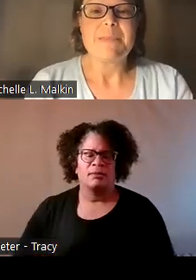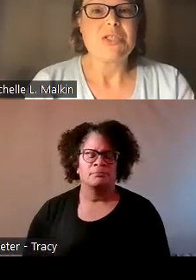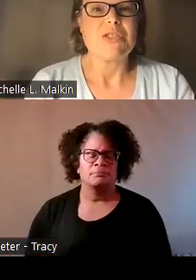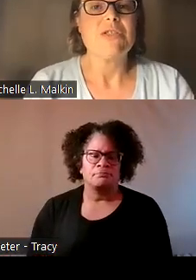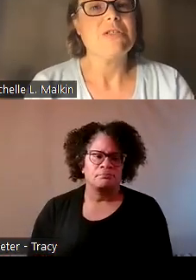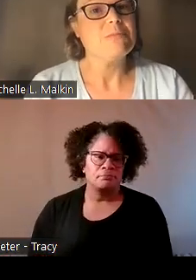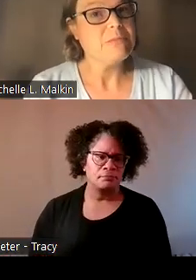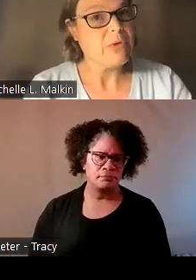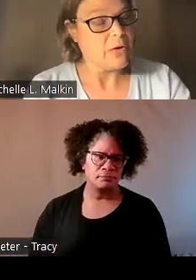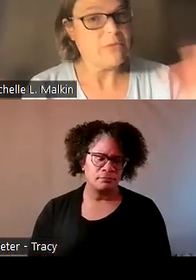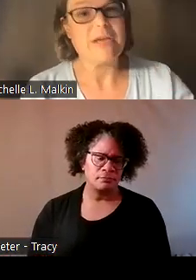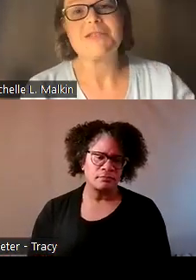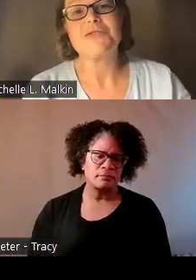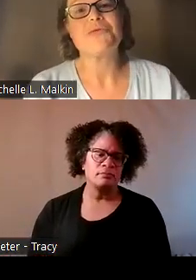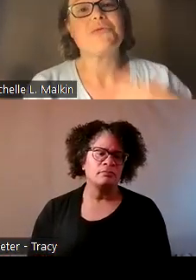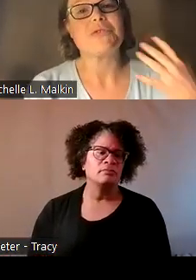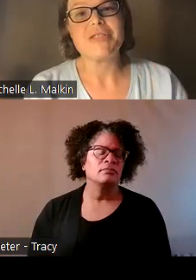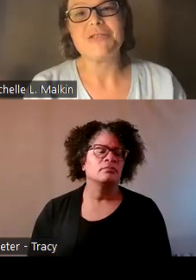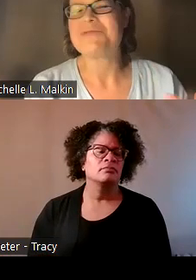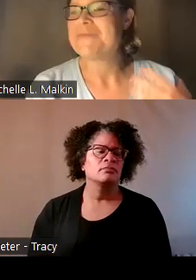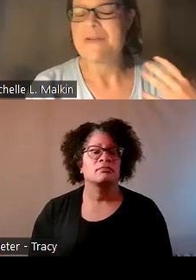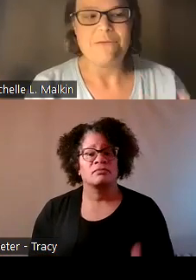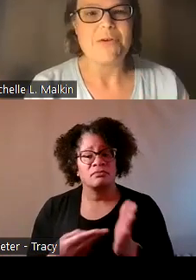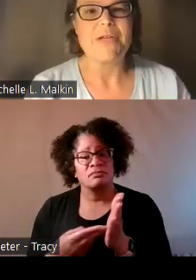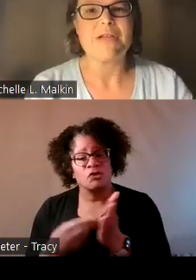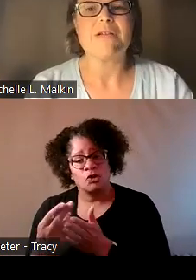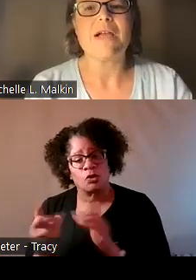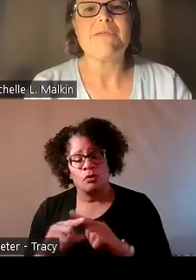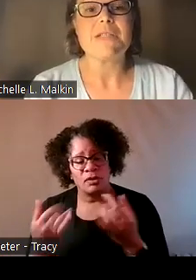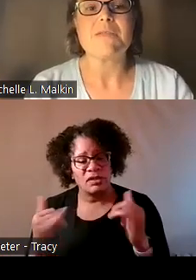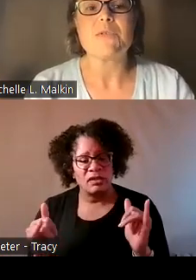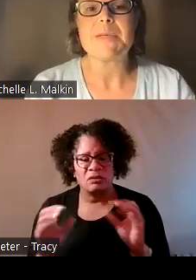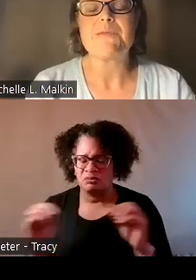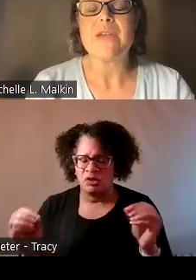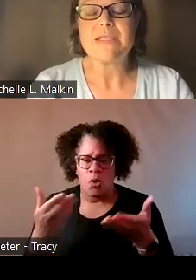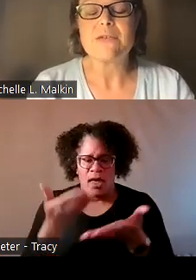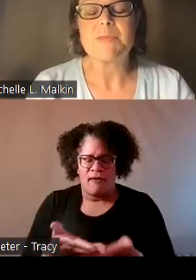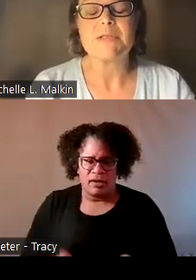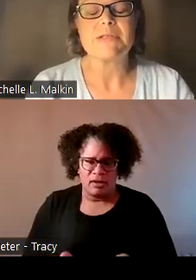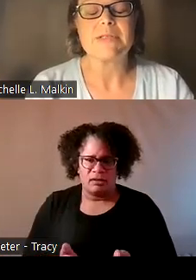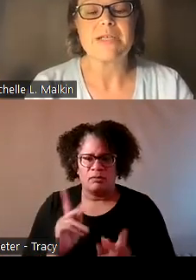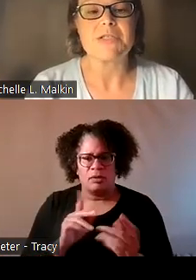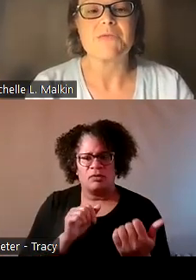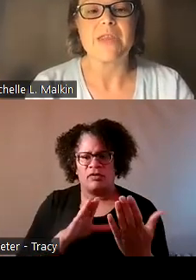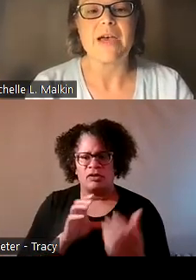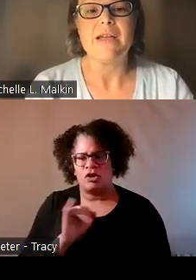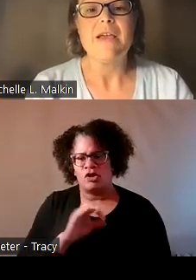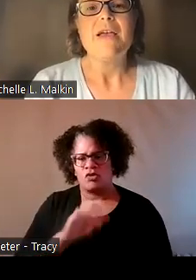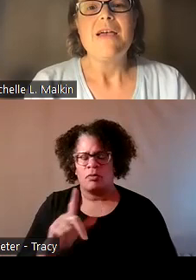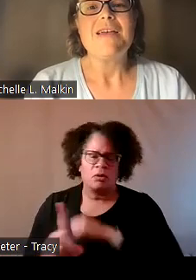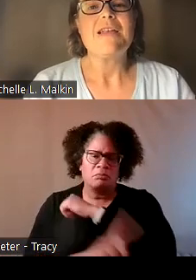As I mentioned, although that's the truth, there's still very little evidence of most people facing criminal sanctions for